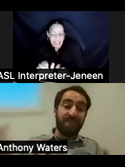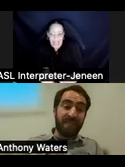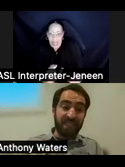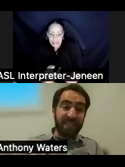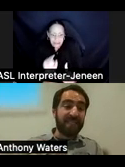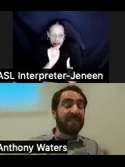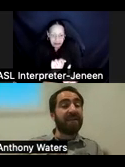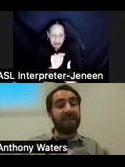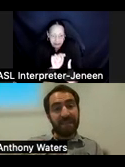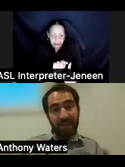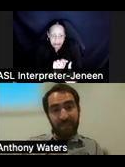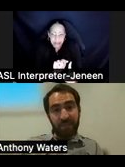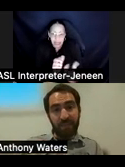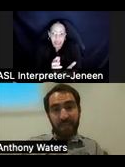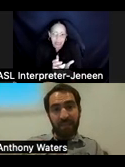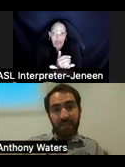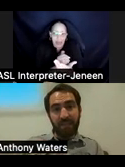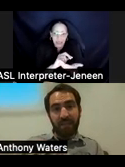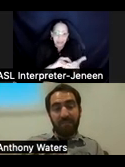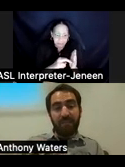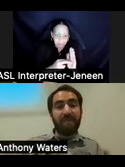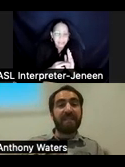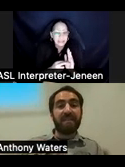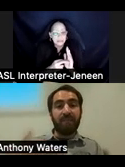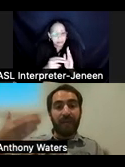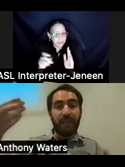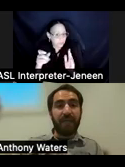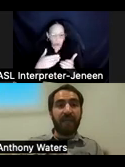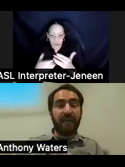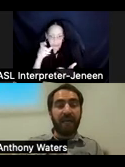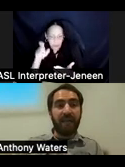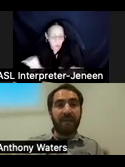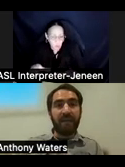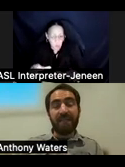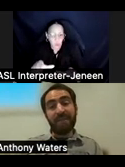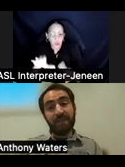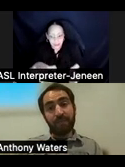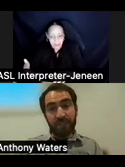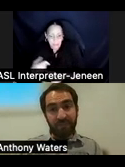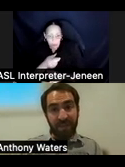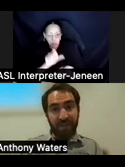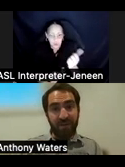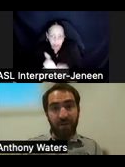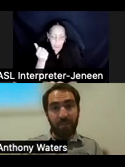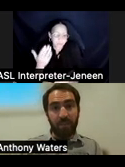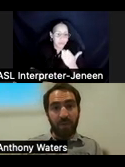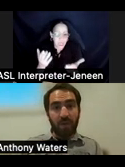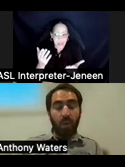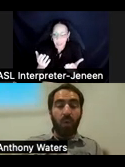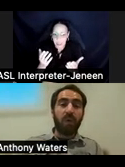gathering the means necessary to die by suicide. Maybe it's somebody attempting to purchase a